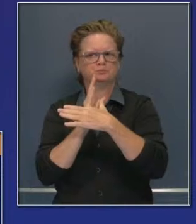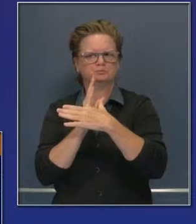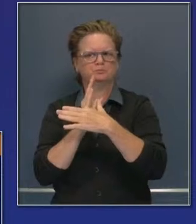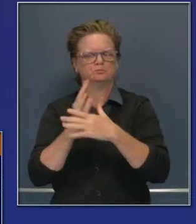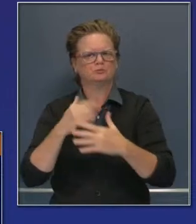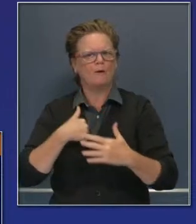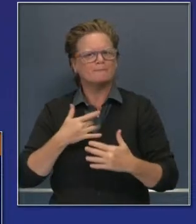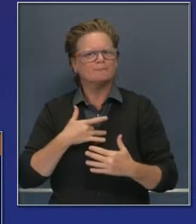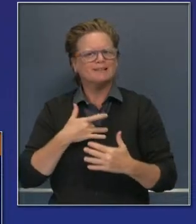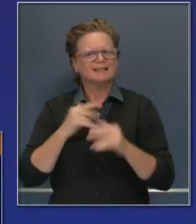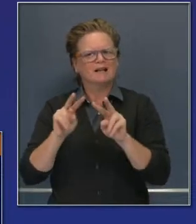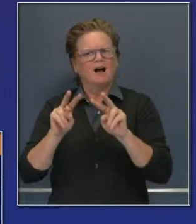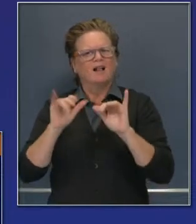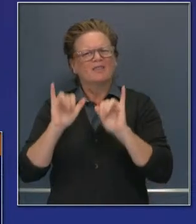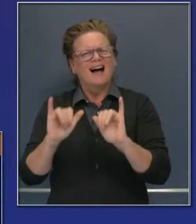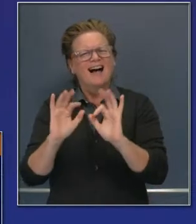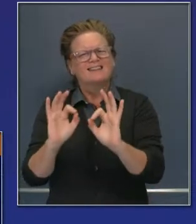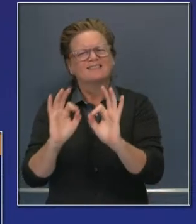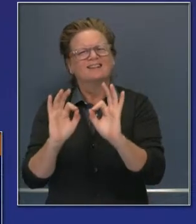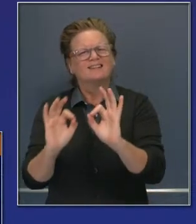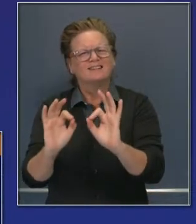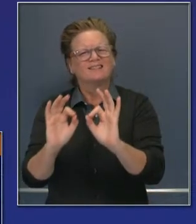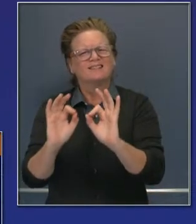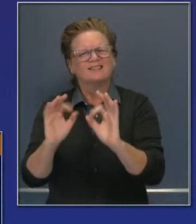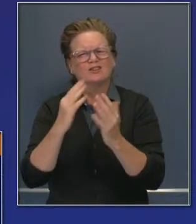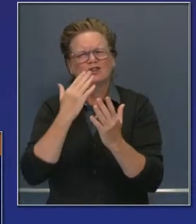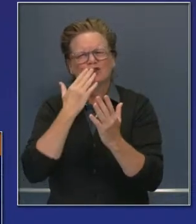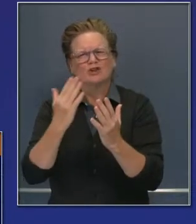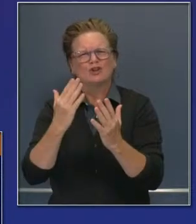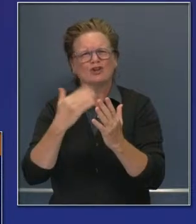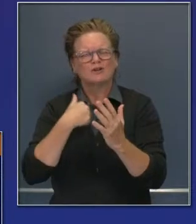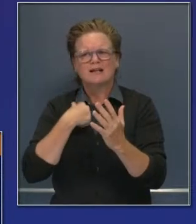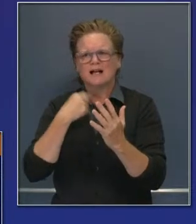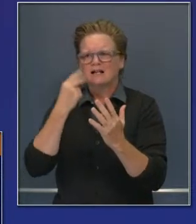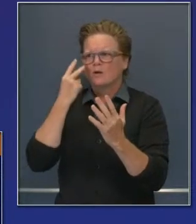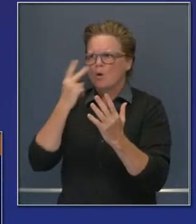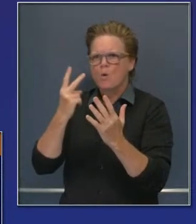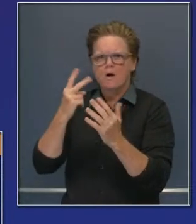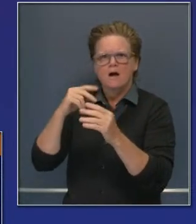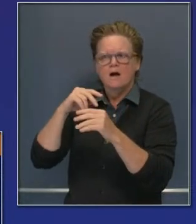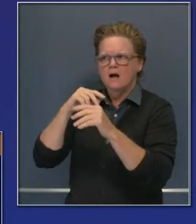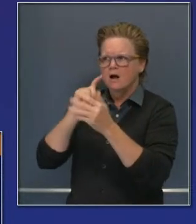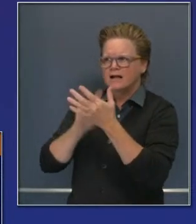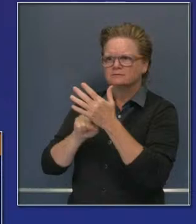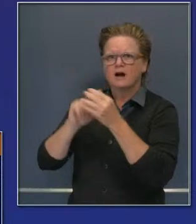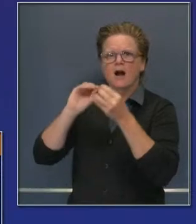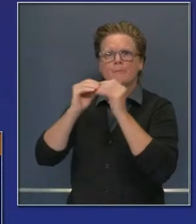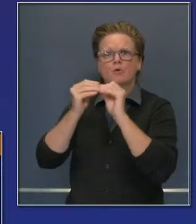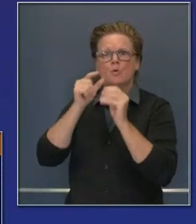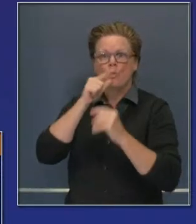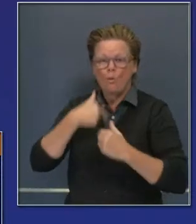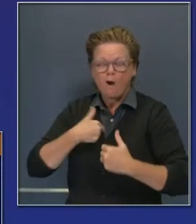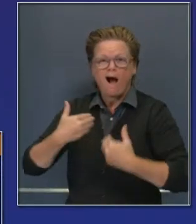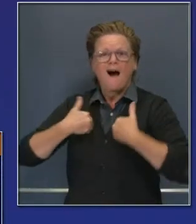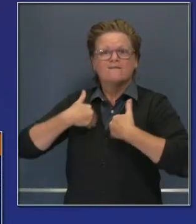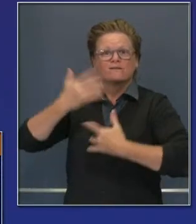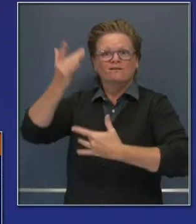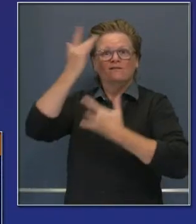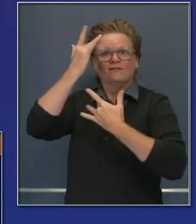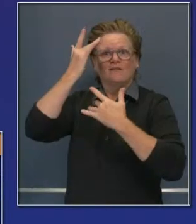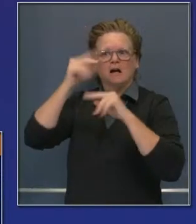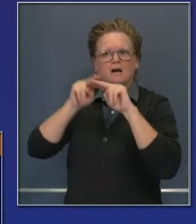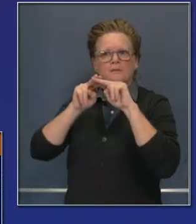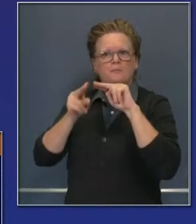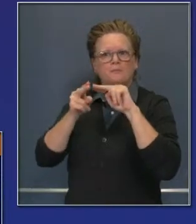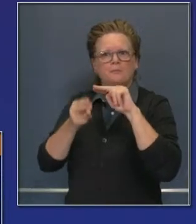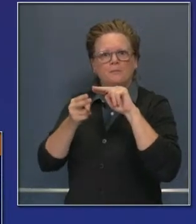can see that positivity rate, some 3.1% over a 14-day period, 2.8%